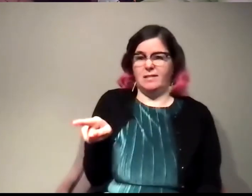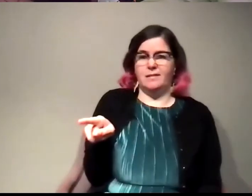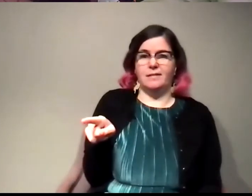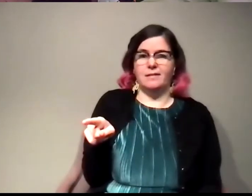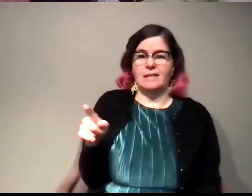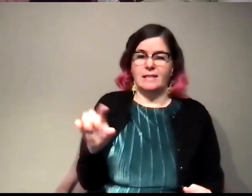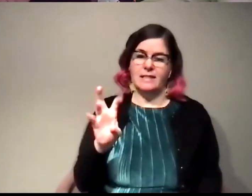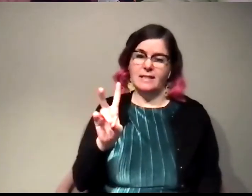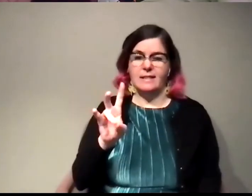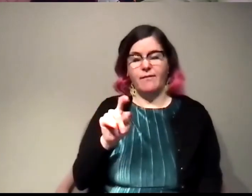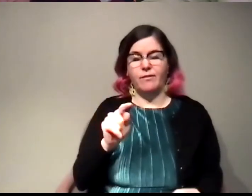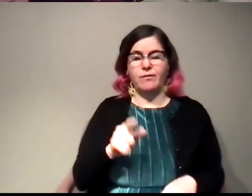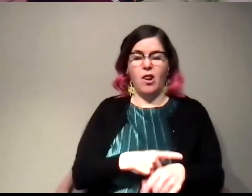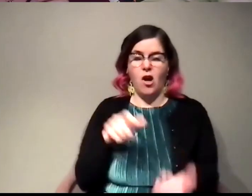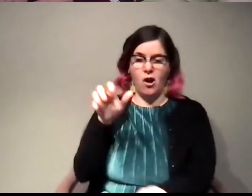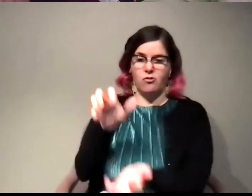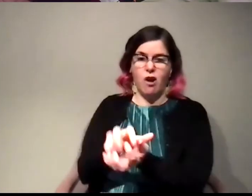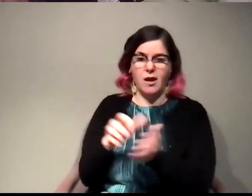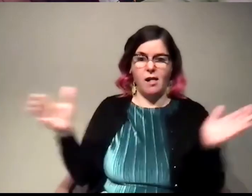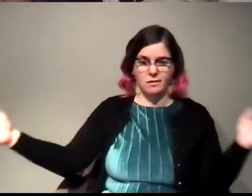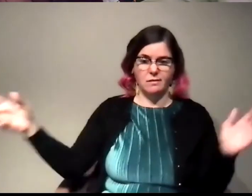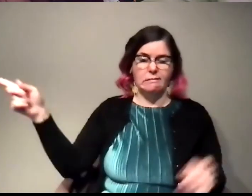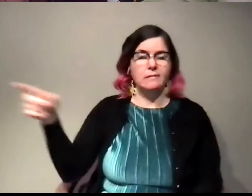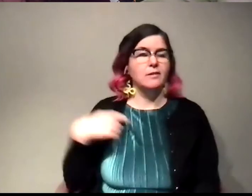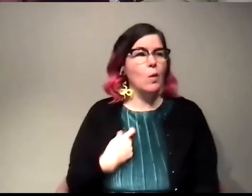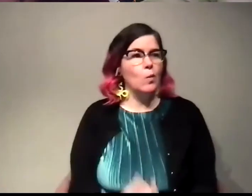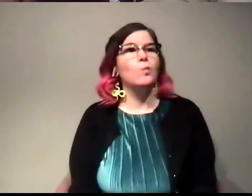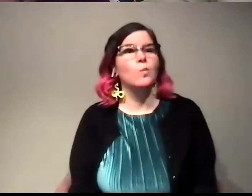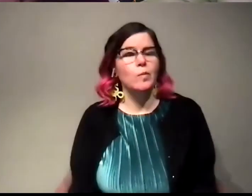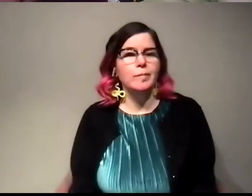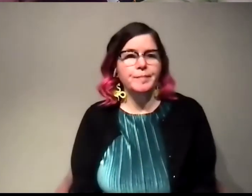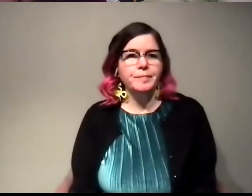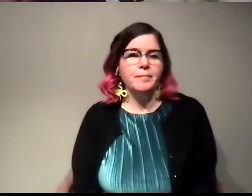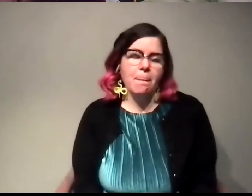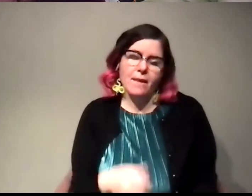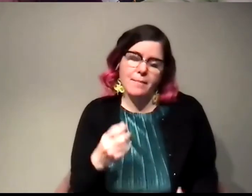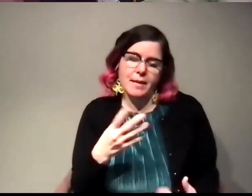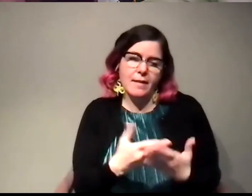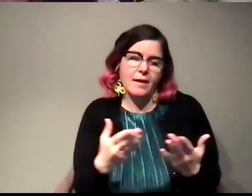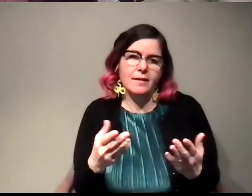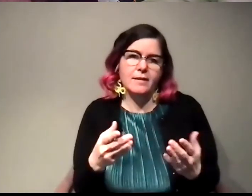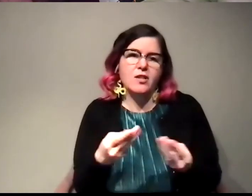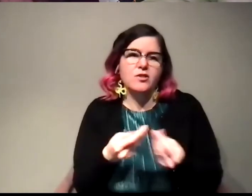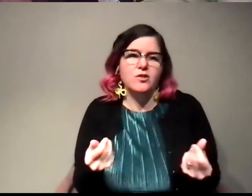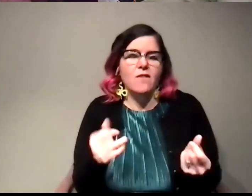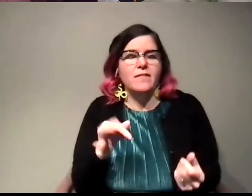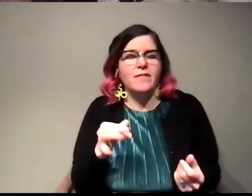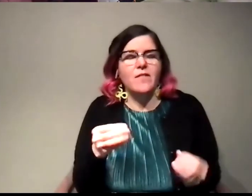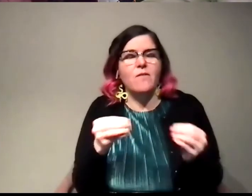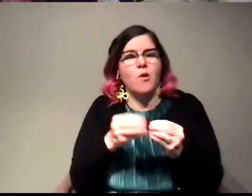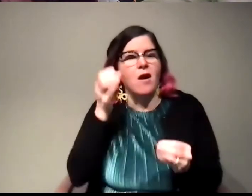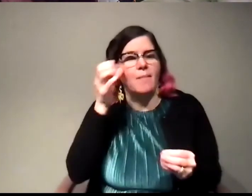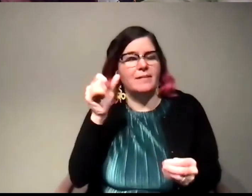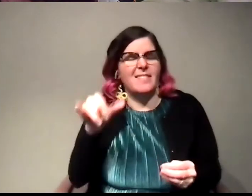long crocodile. I'm just like, all right, you know. But so yeah, a lot of these things are solved by just having more common sense than I did that day